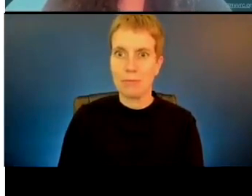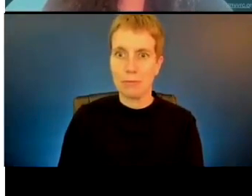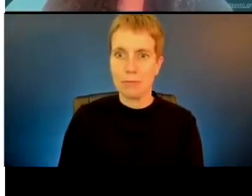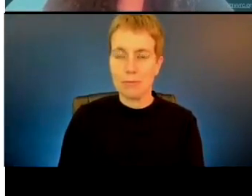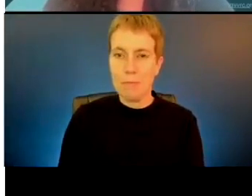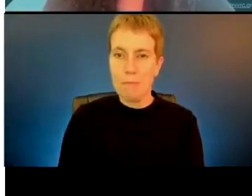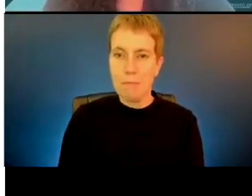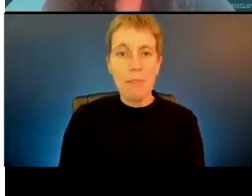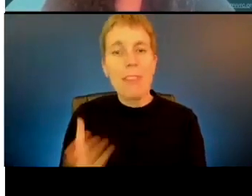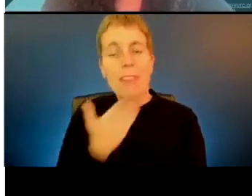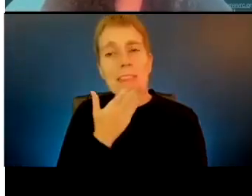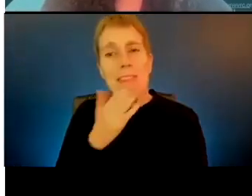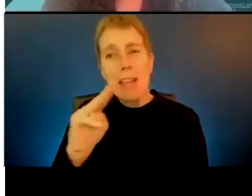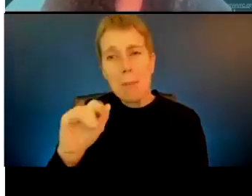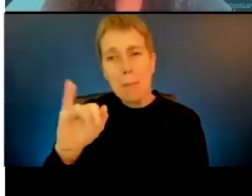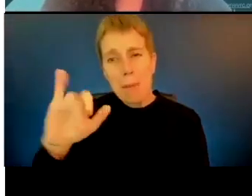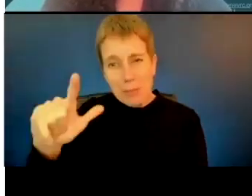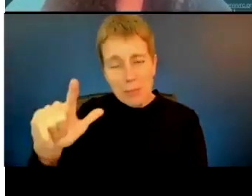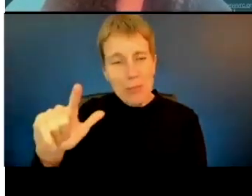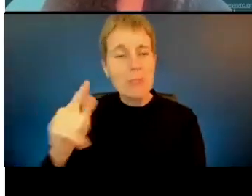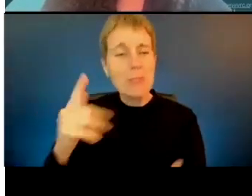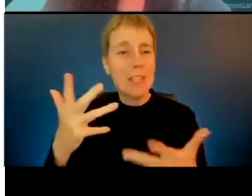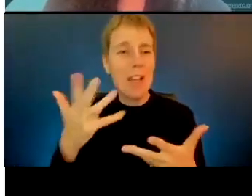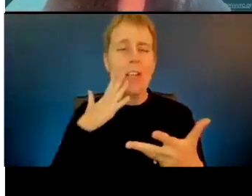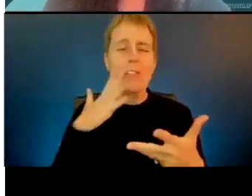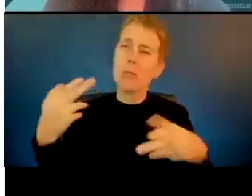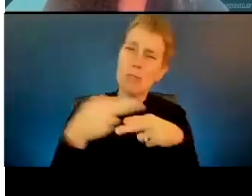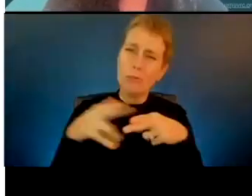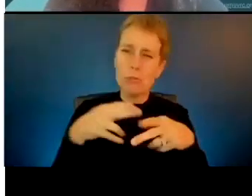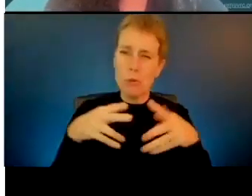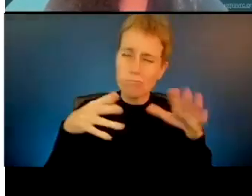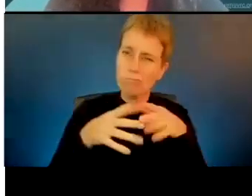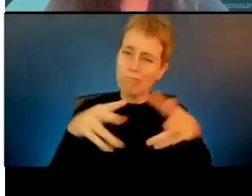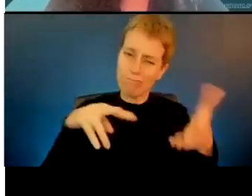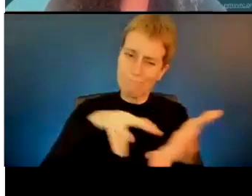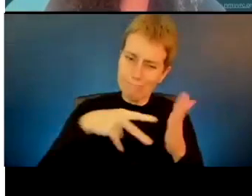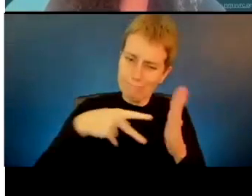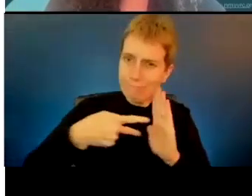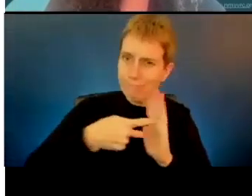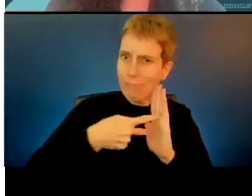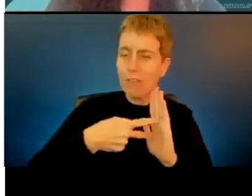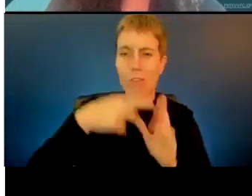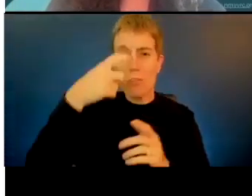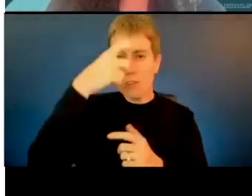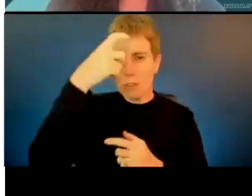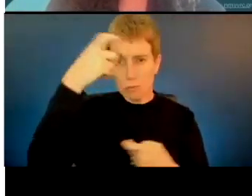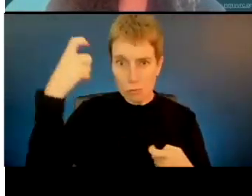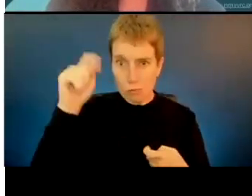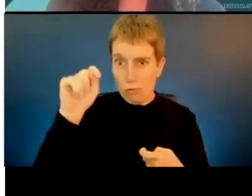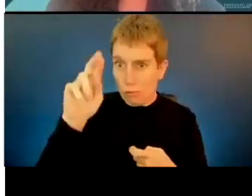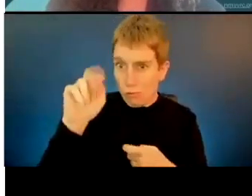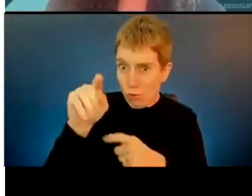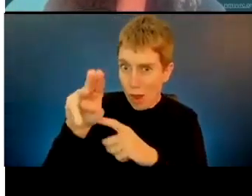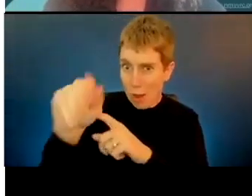understanding it, understanding definitions and context that goes along with trauma and the potential impact it may have on people